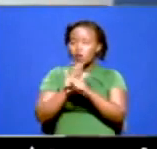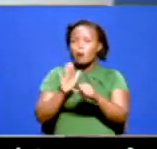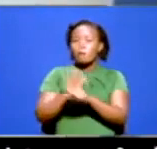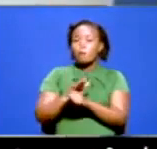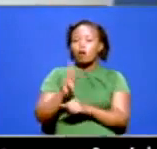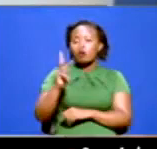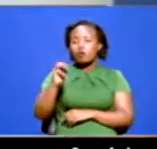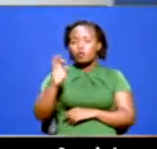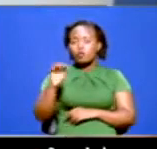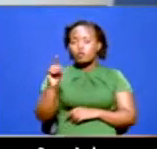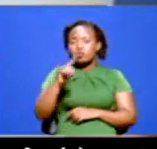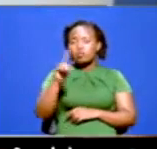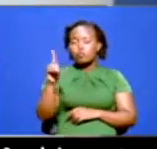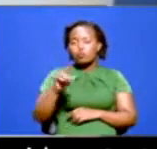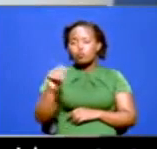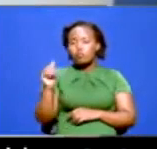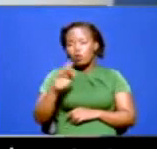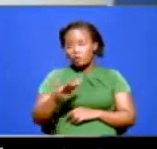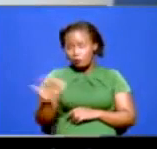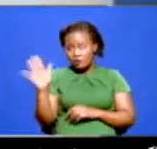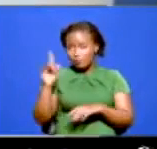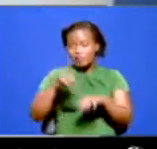there was this volcanic activity.